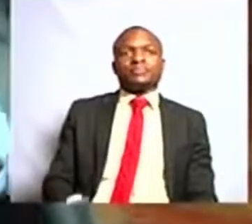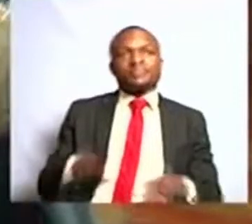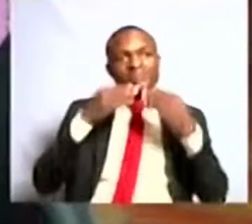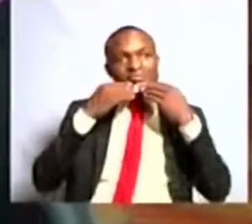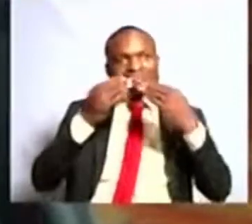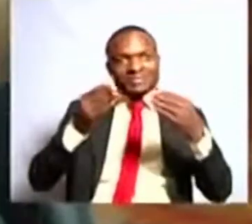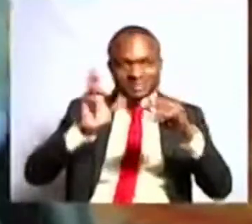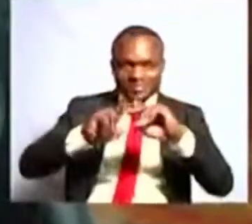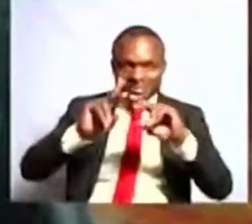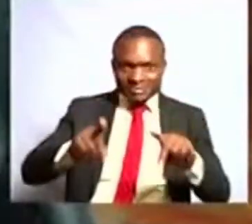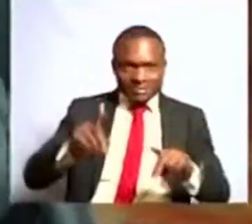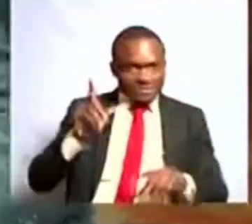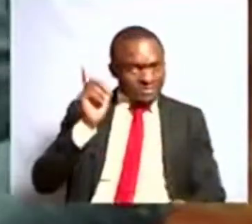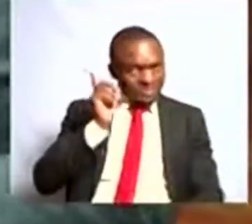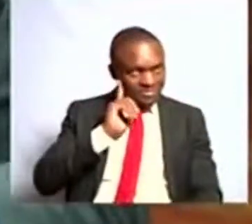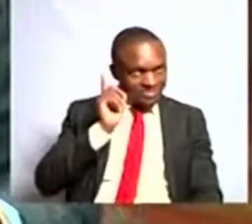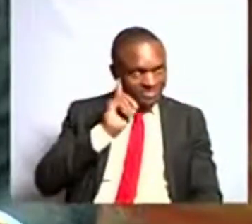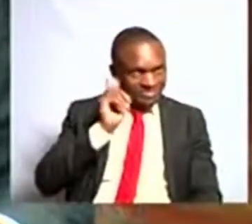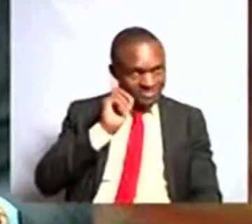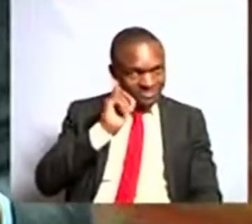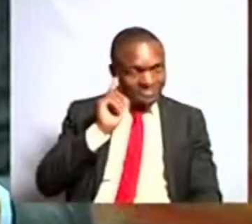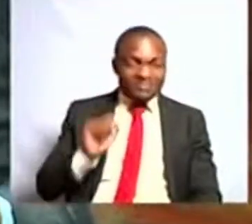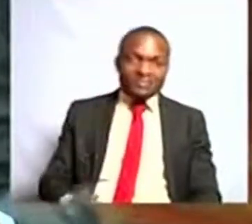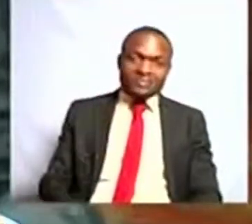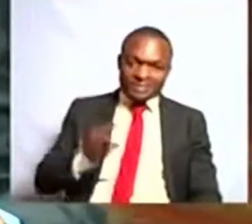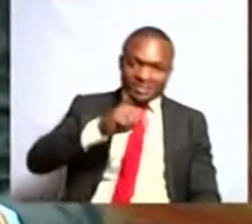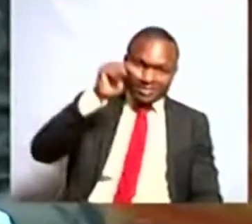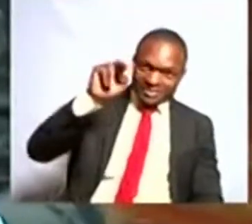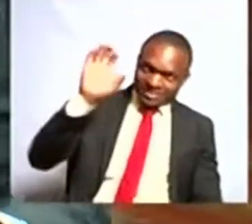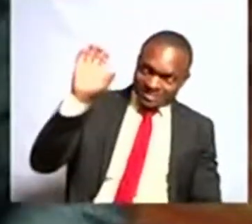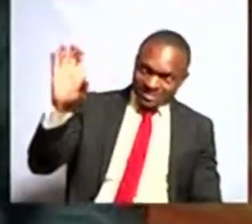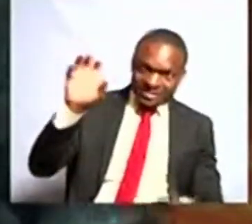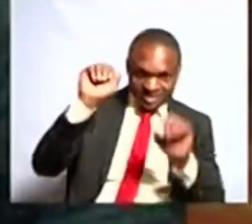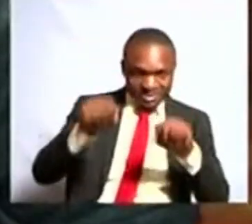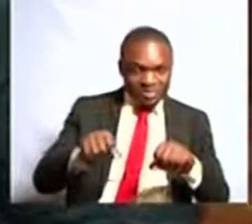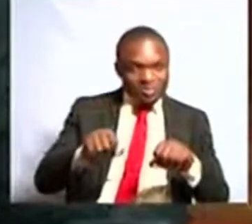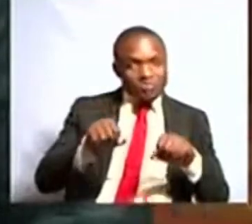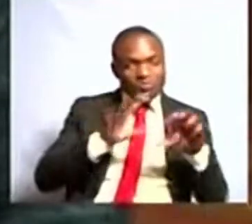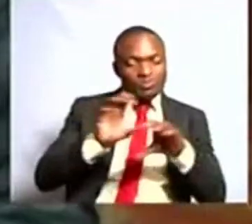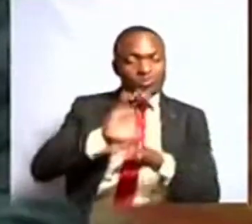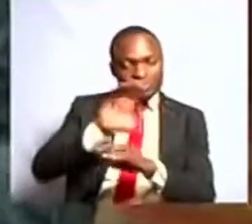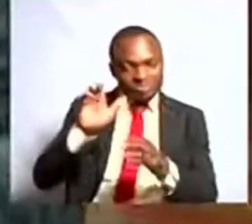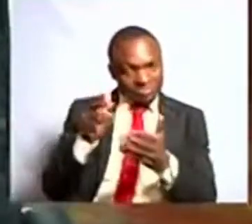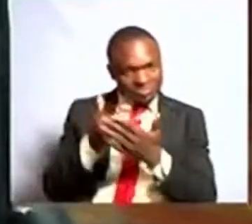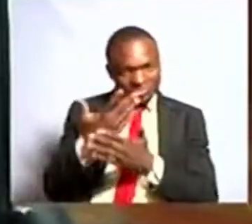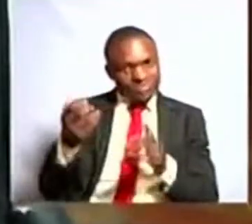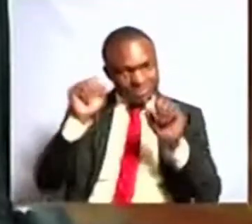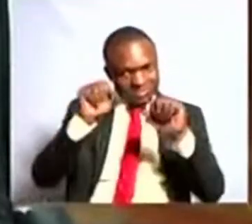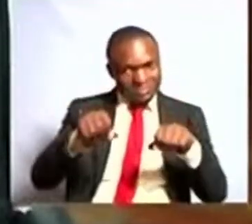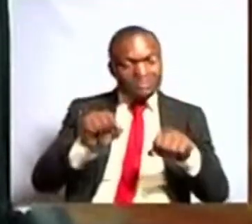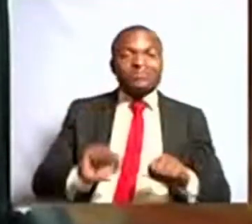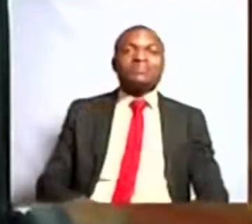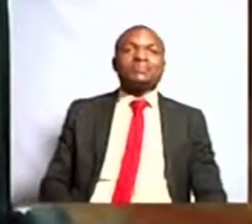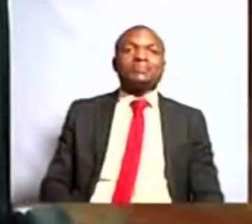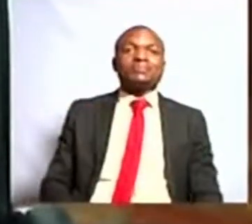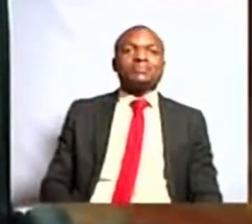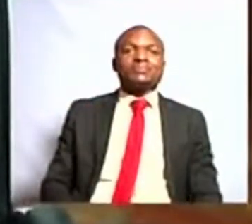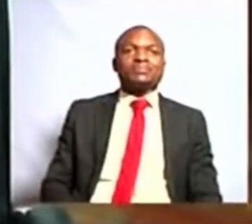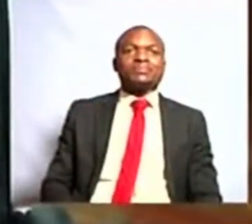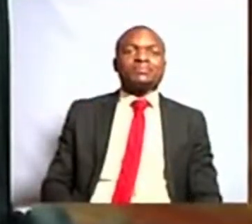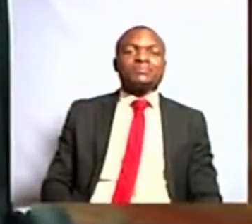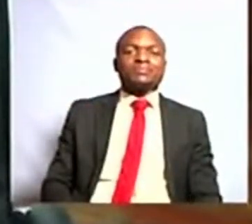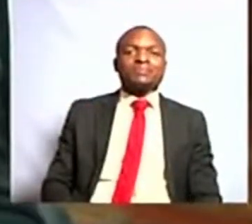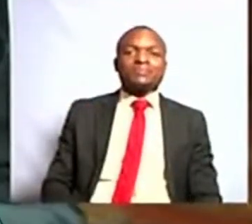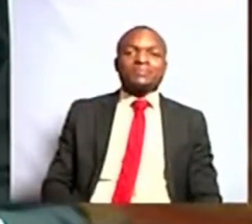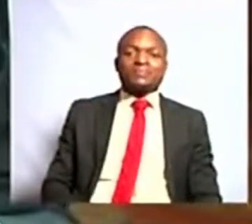Thank you, Chair. We have heard that Northern Province could do anything that they wanted to be done, and it